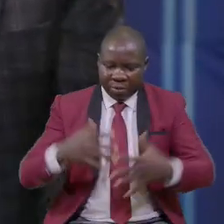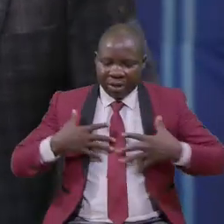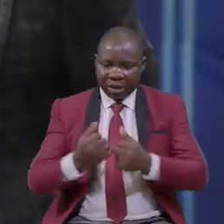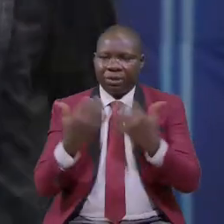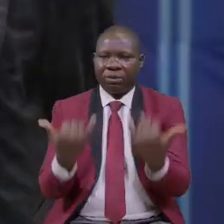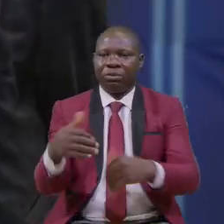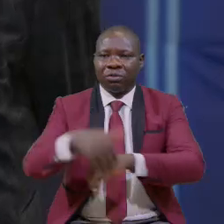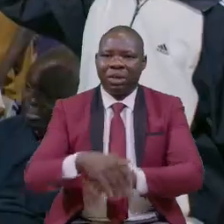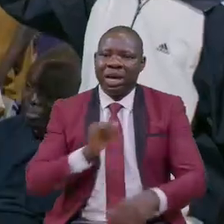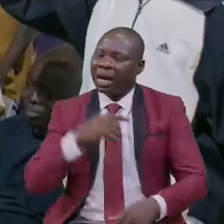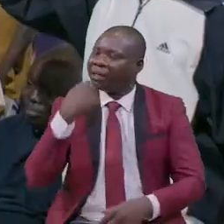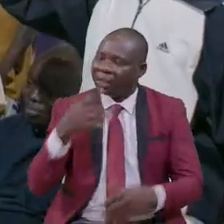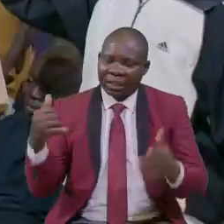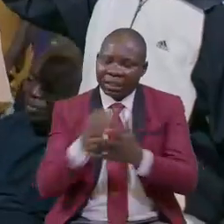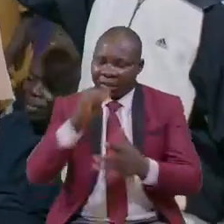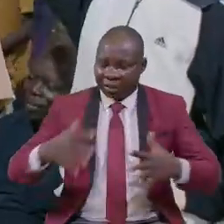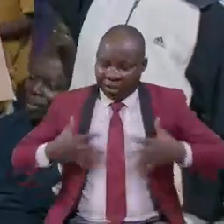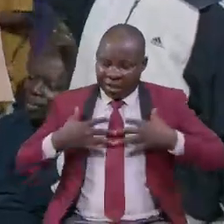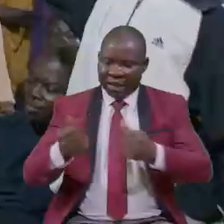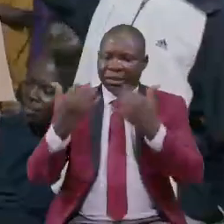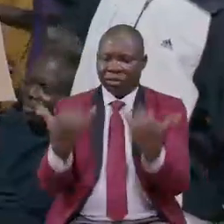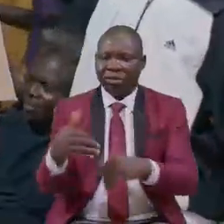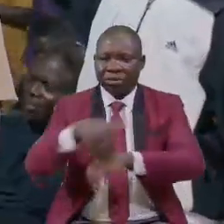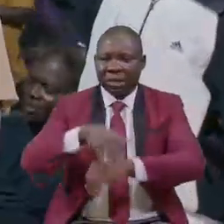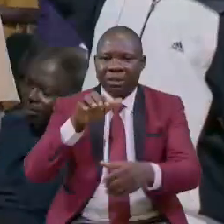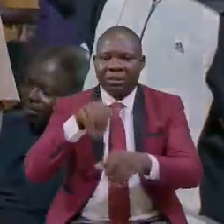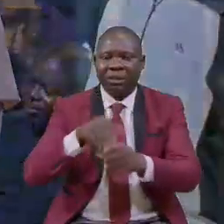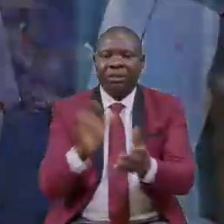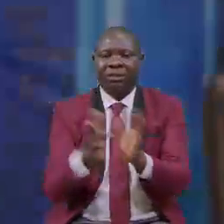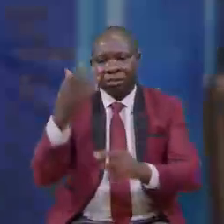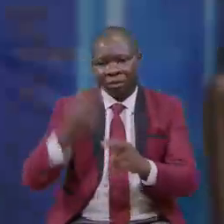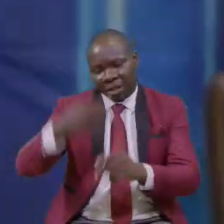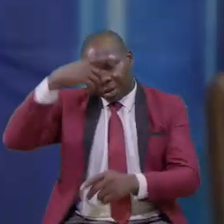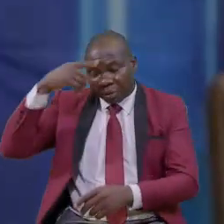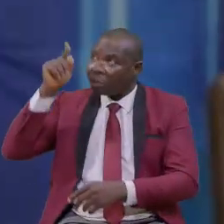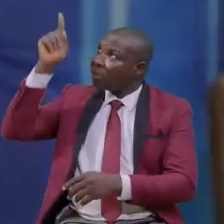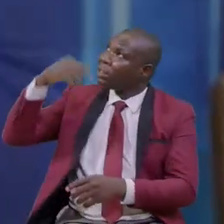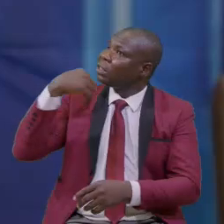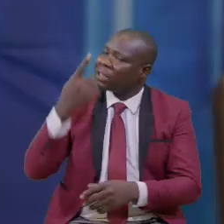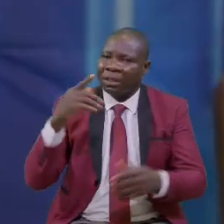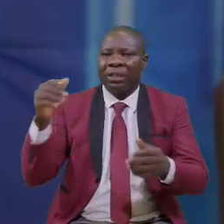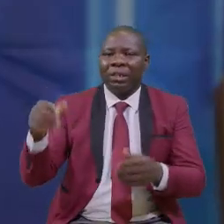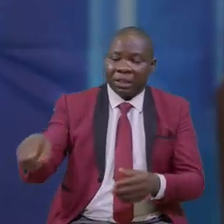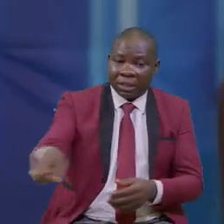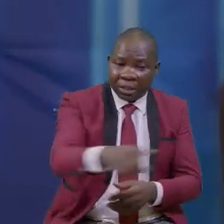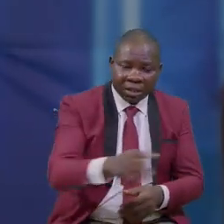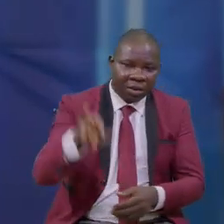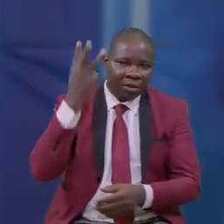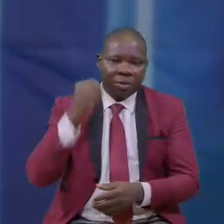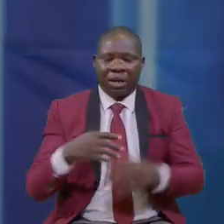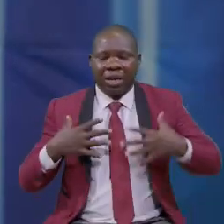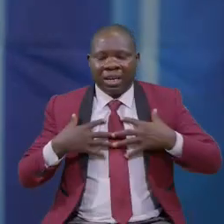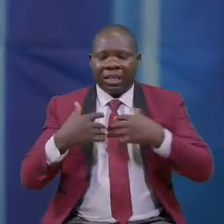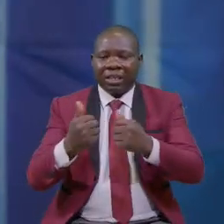said it is healed tonight. Because it says they were